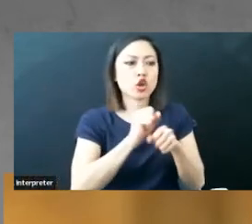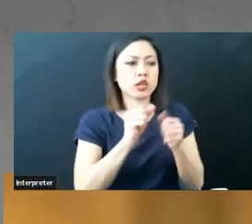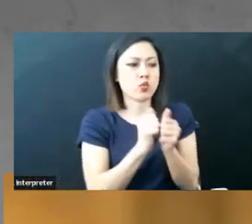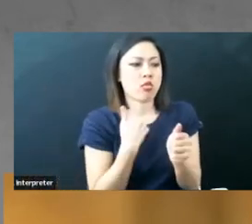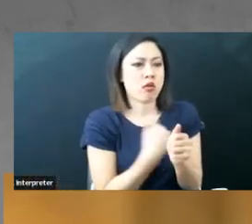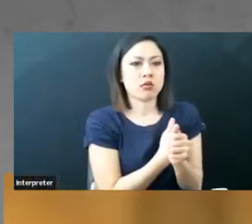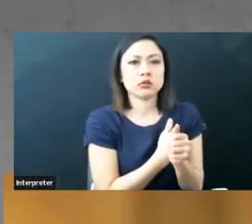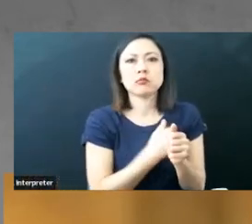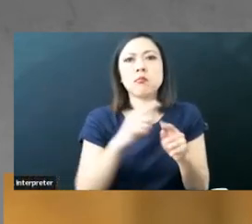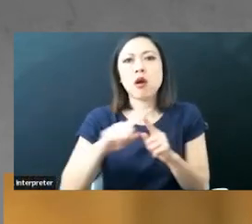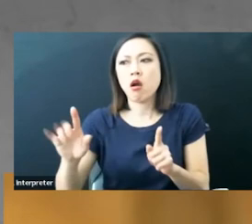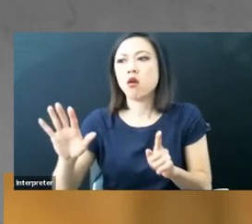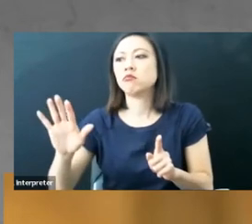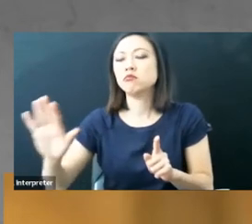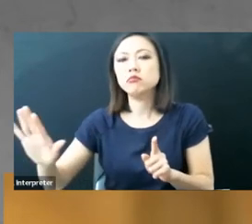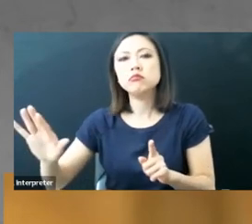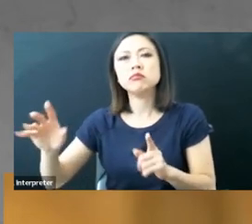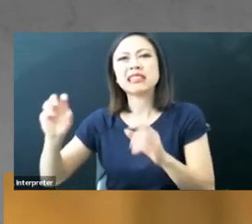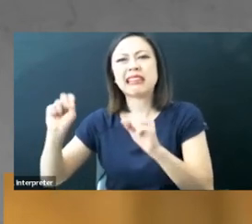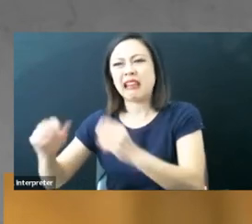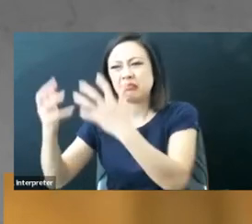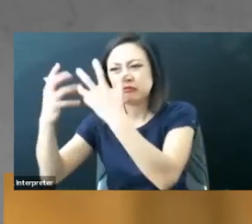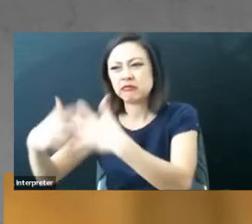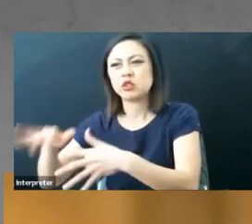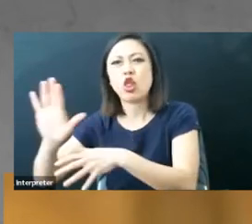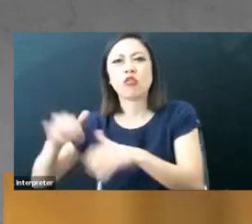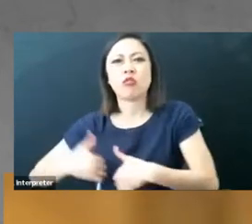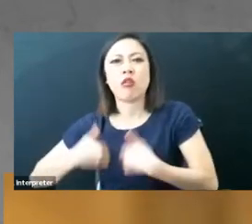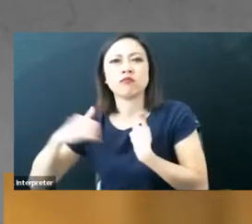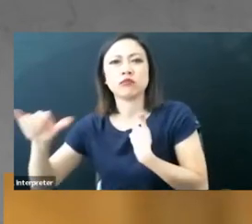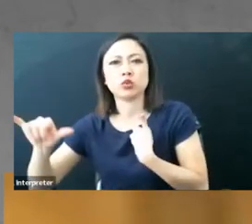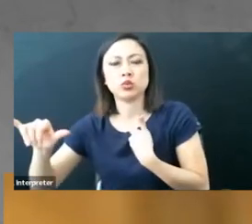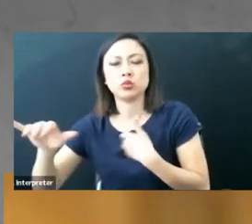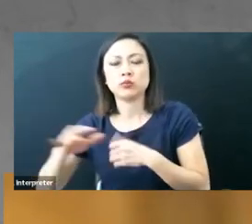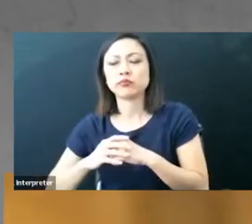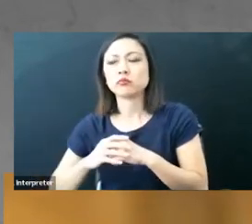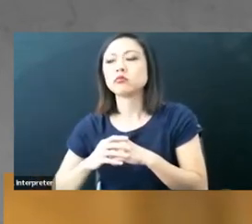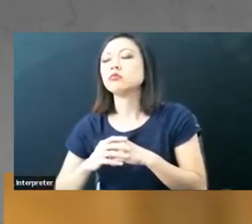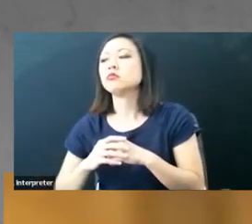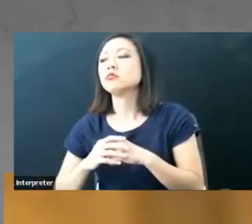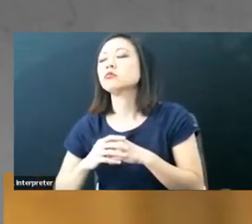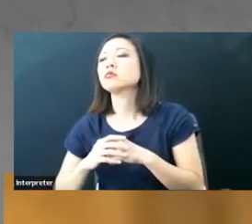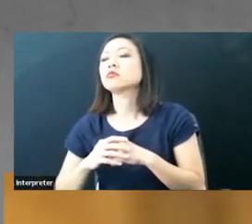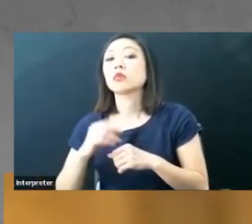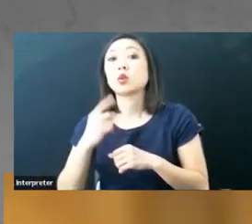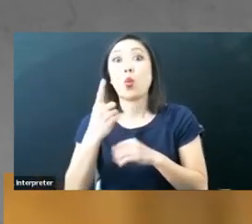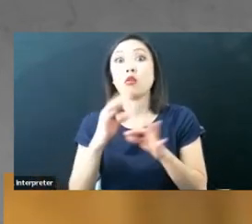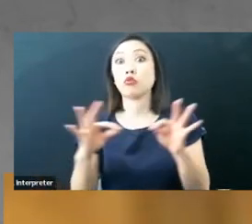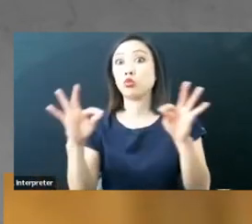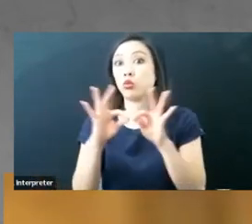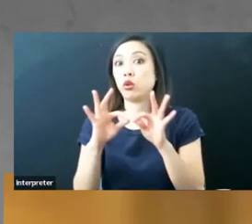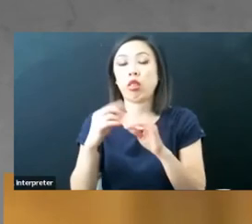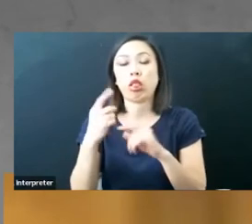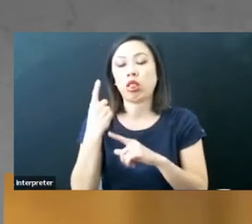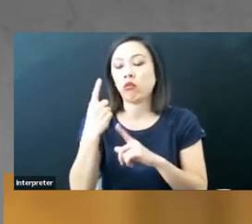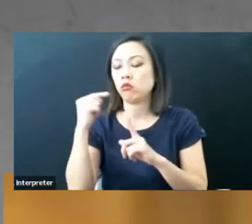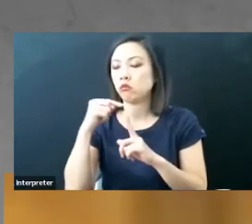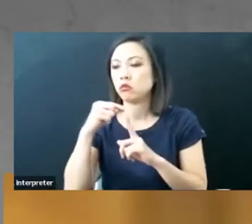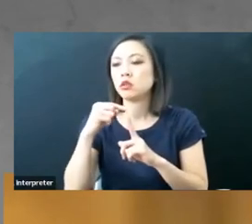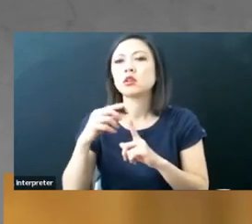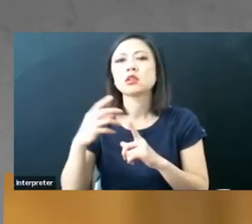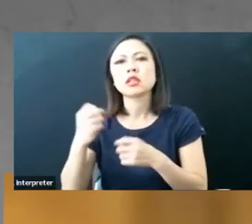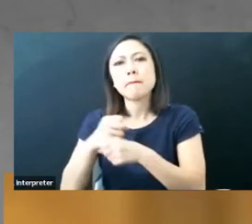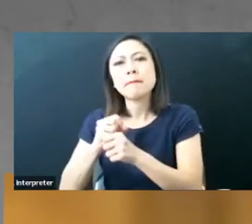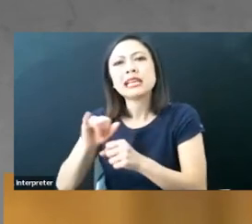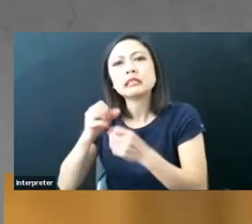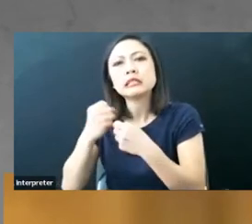I think as leaders, you know, one of the critical elements is make it safe for people to say, I